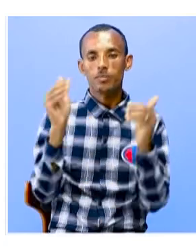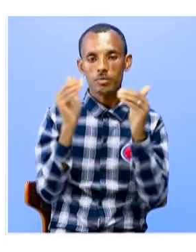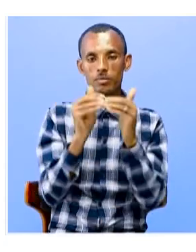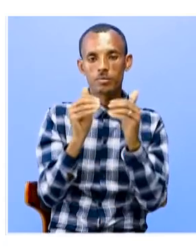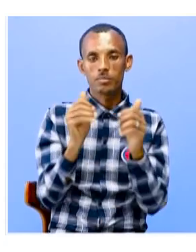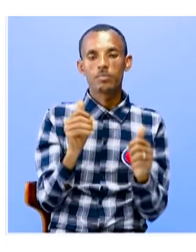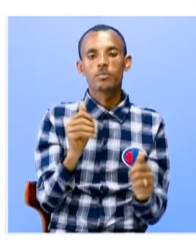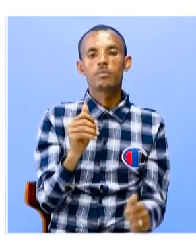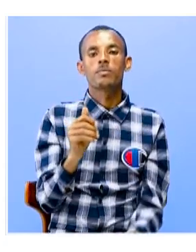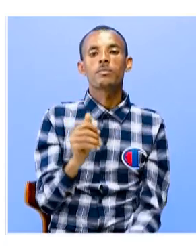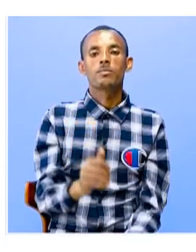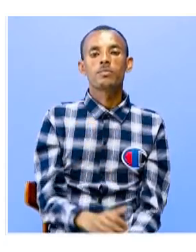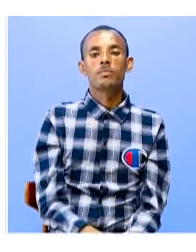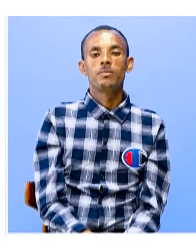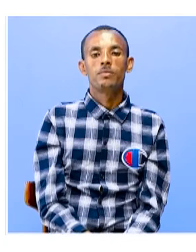to be